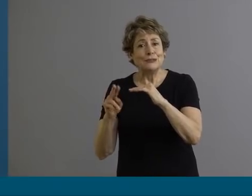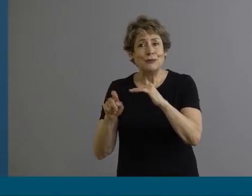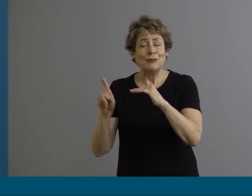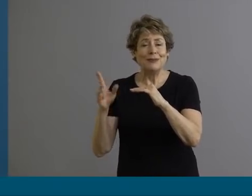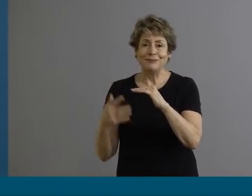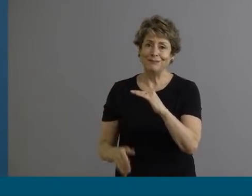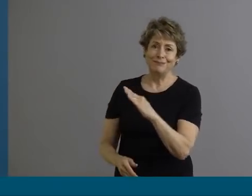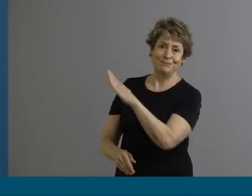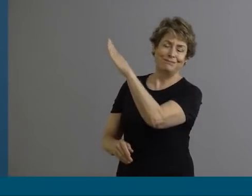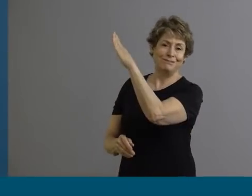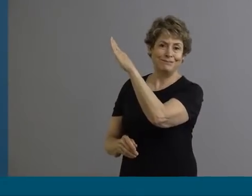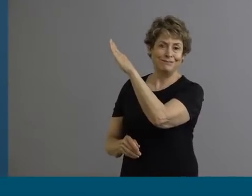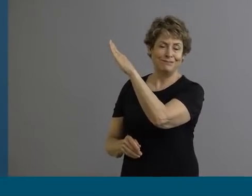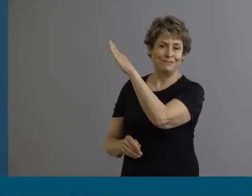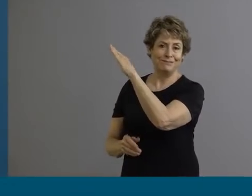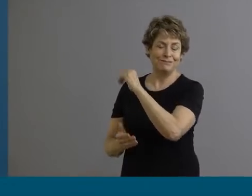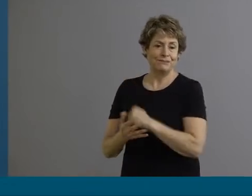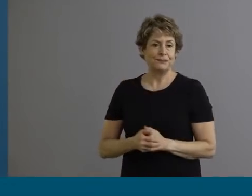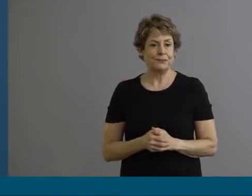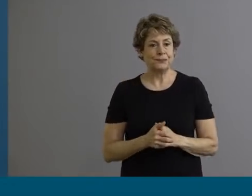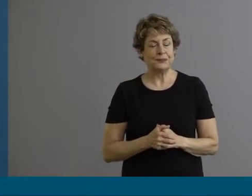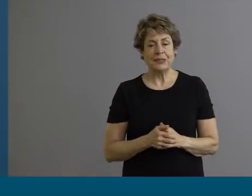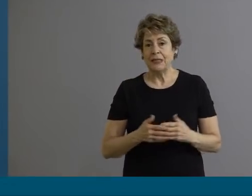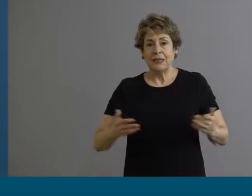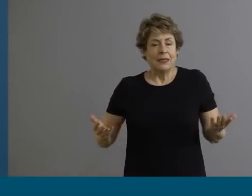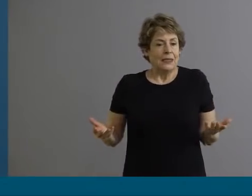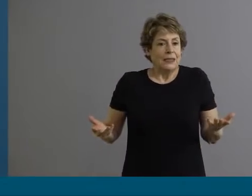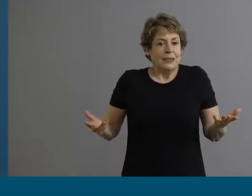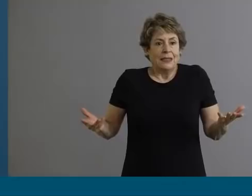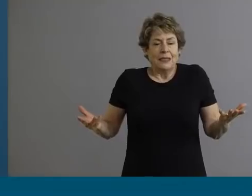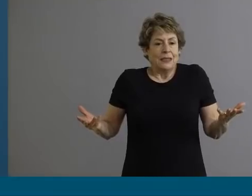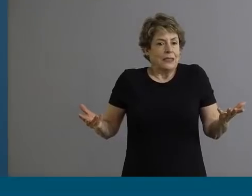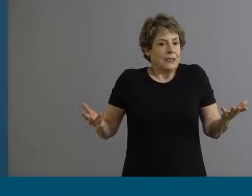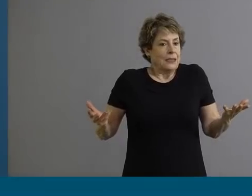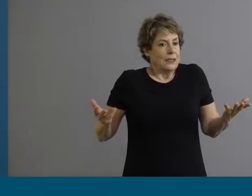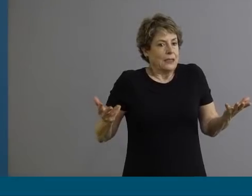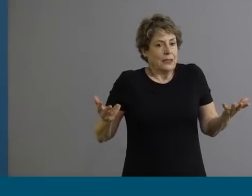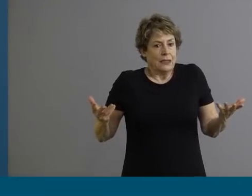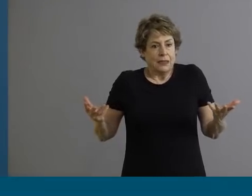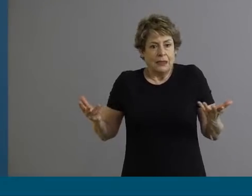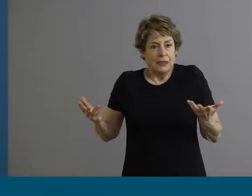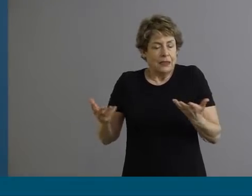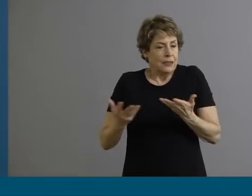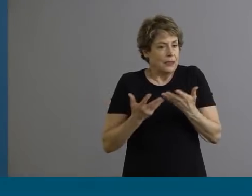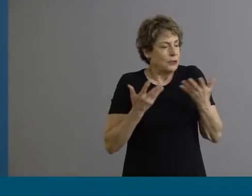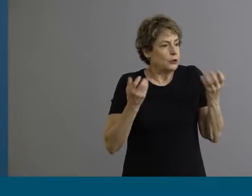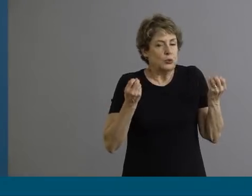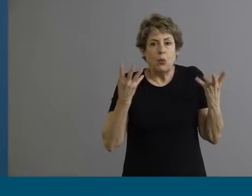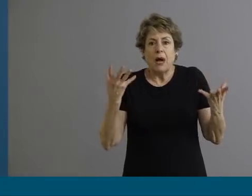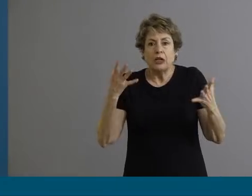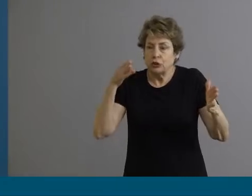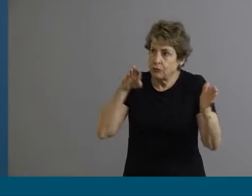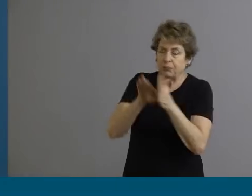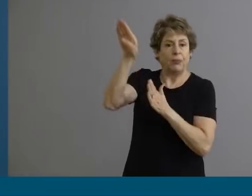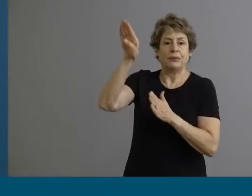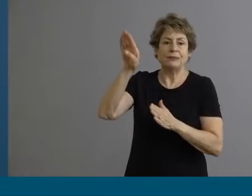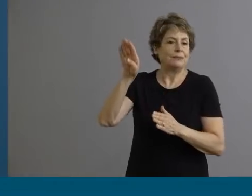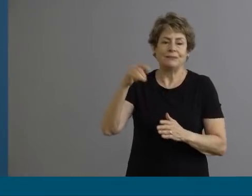So our positivity is way too high. We are testing